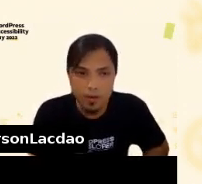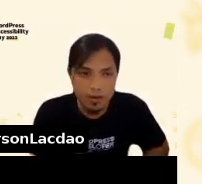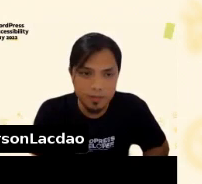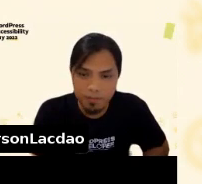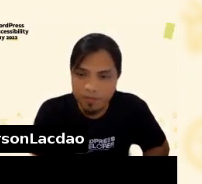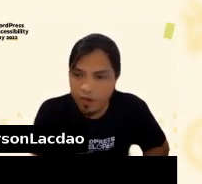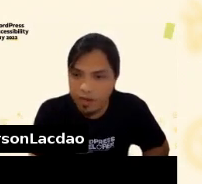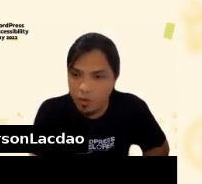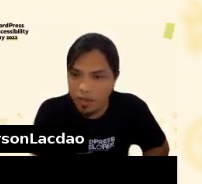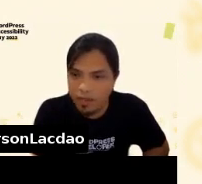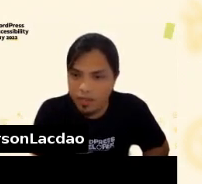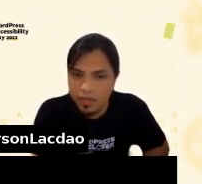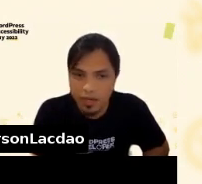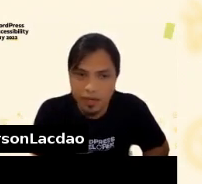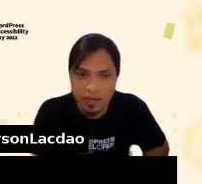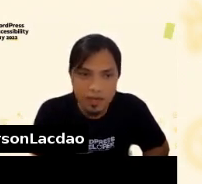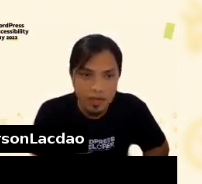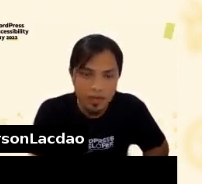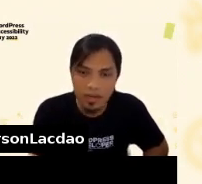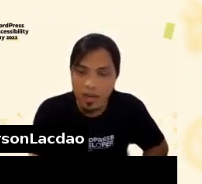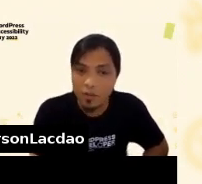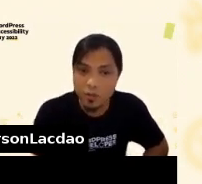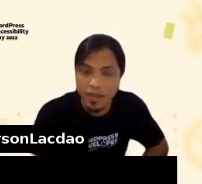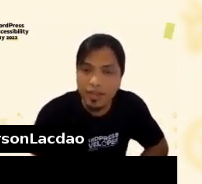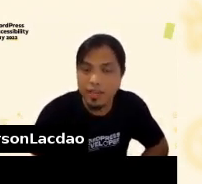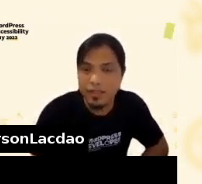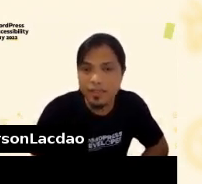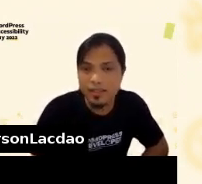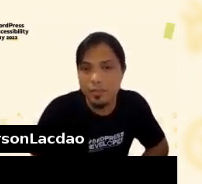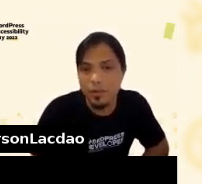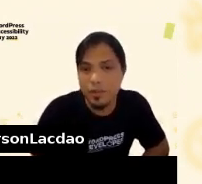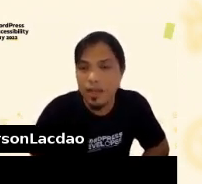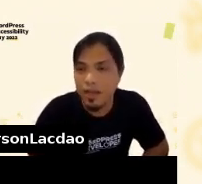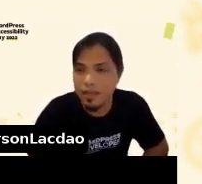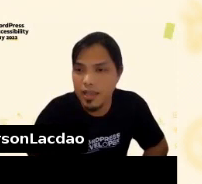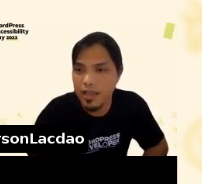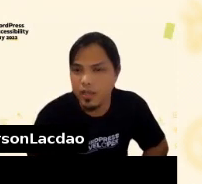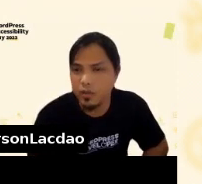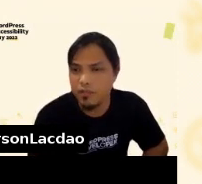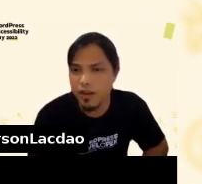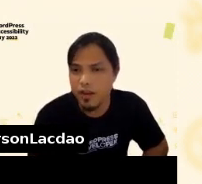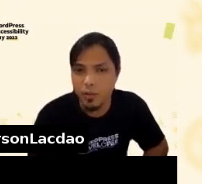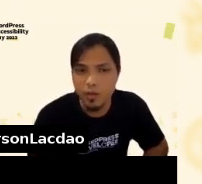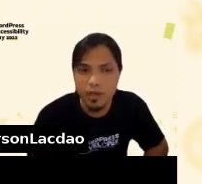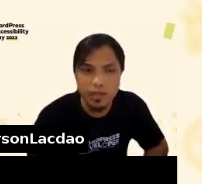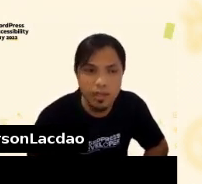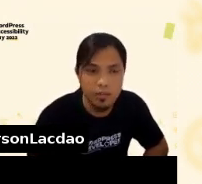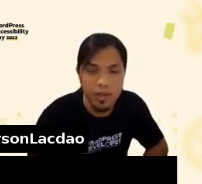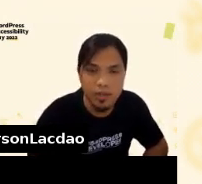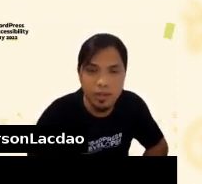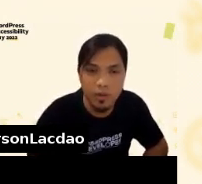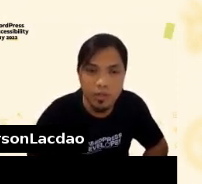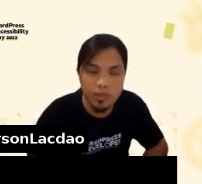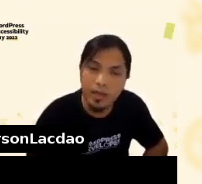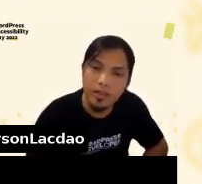So before I go ahead and share how to make emails accessible, I'd like to point out a very important